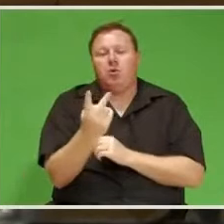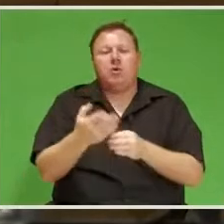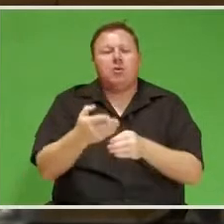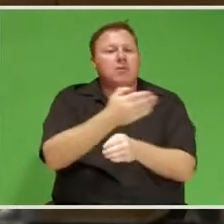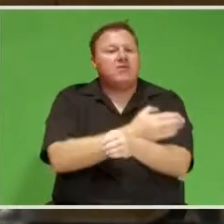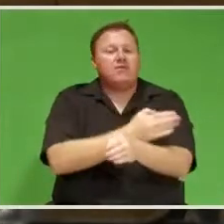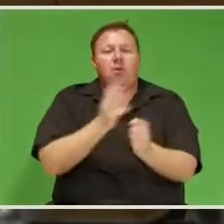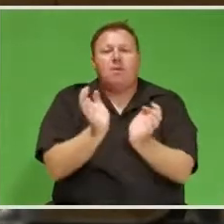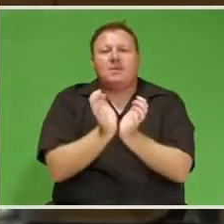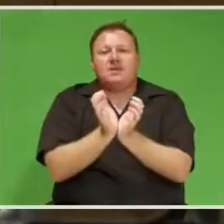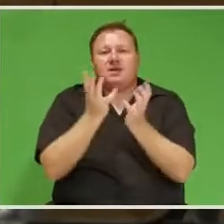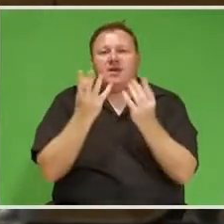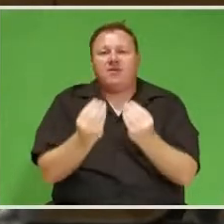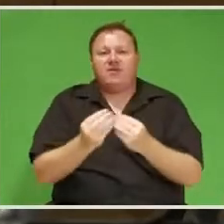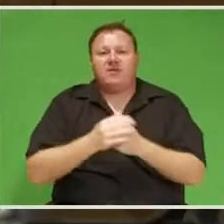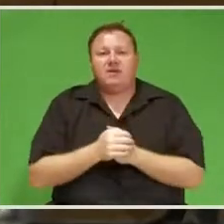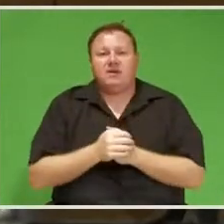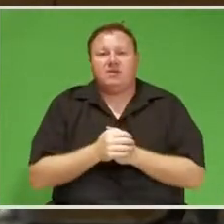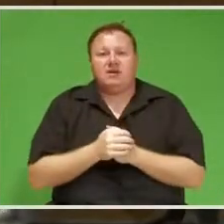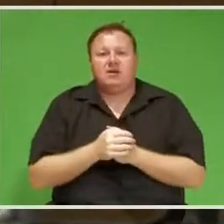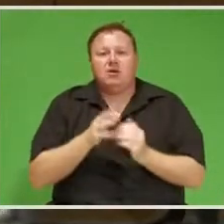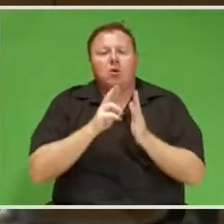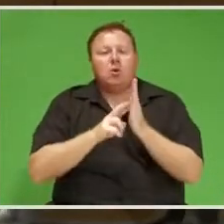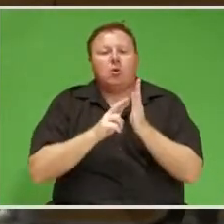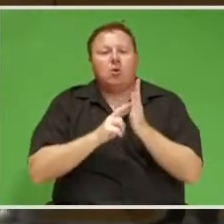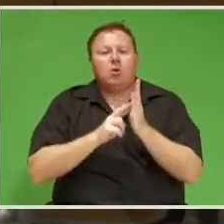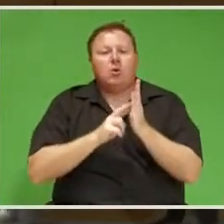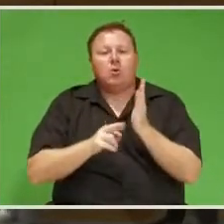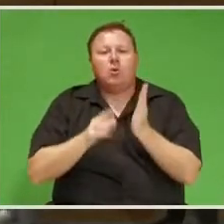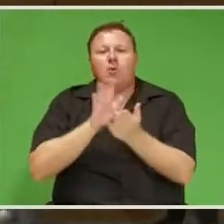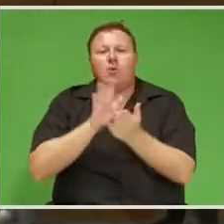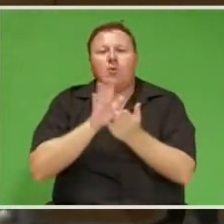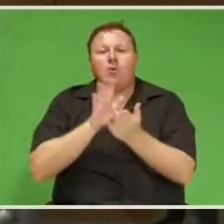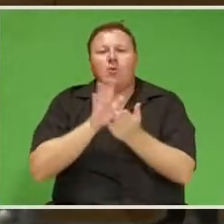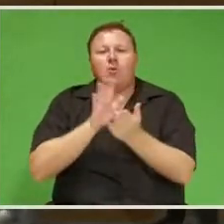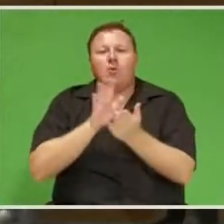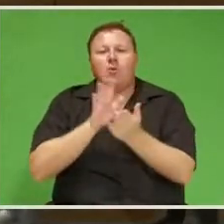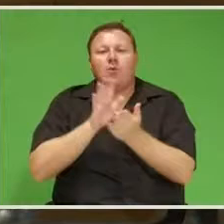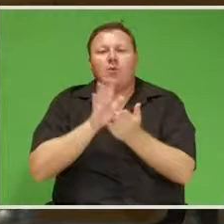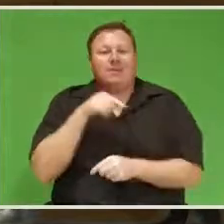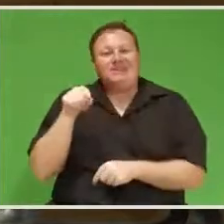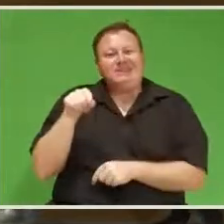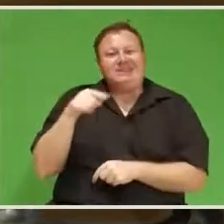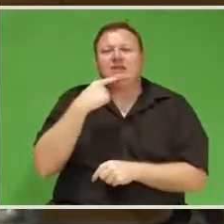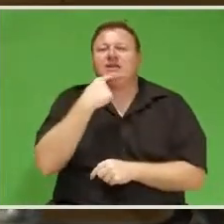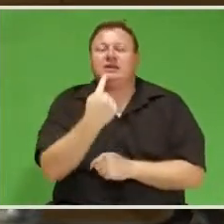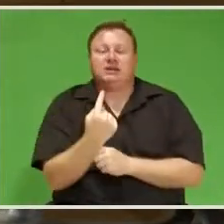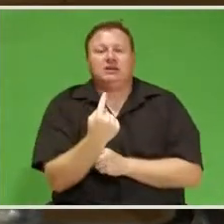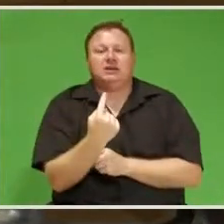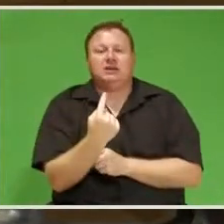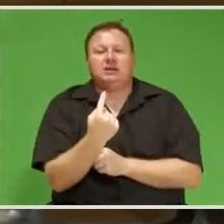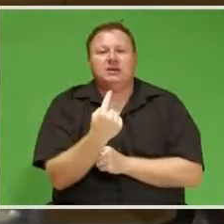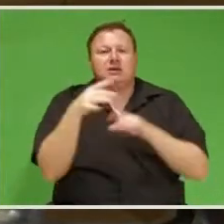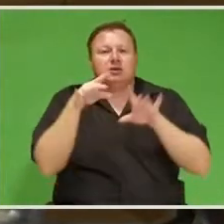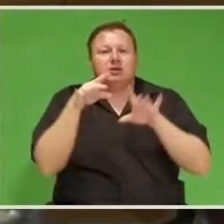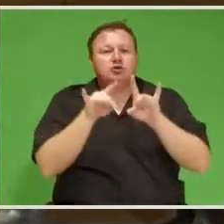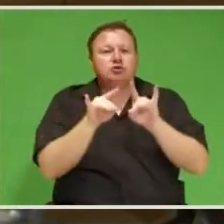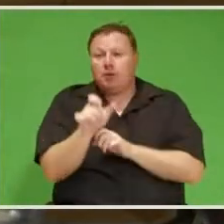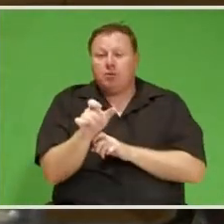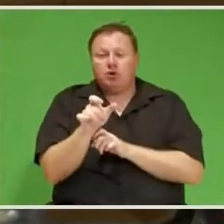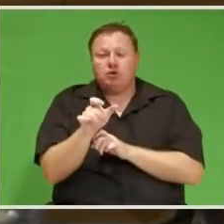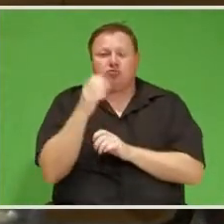meeting. Rule 14, honorable members, states that if the presiding officer is of